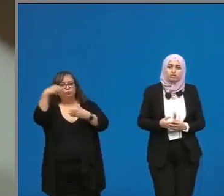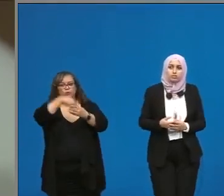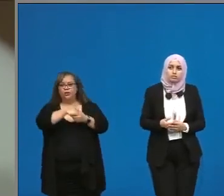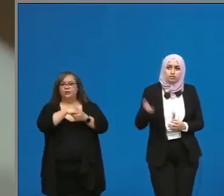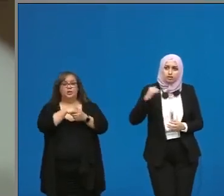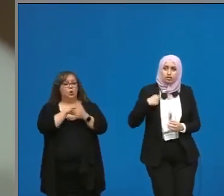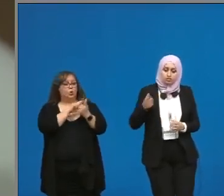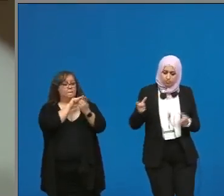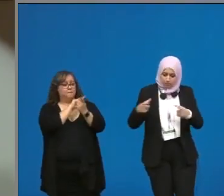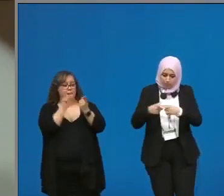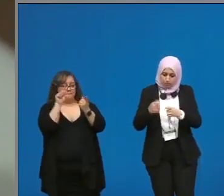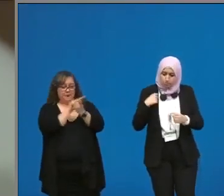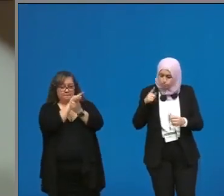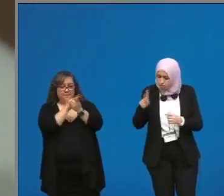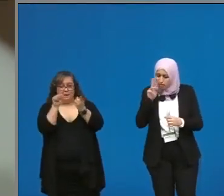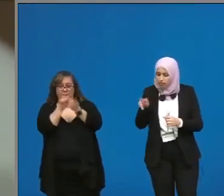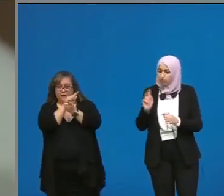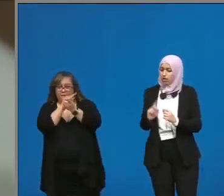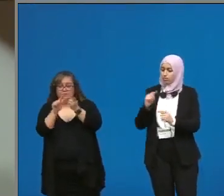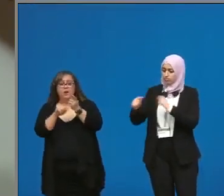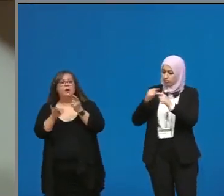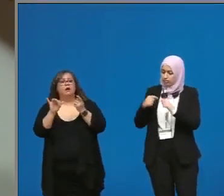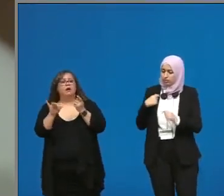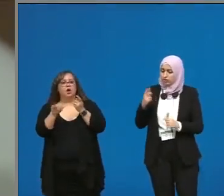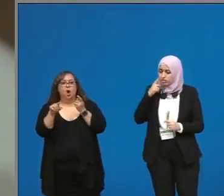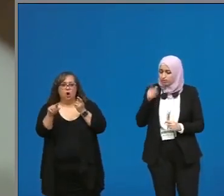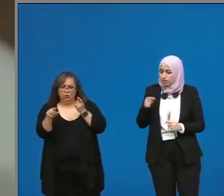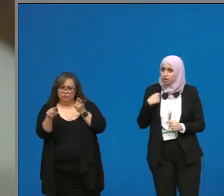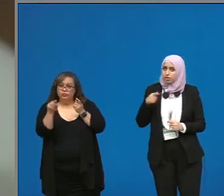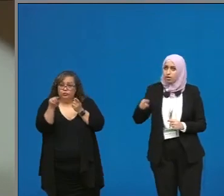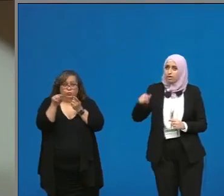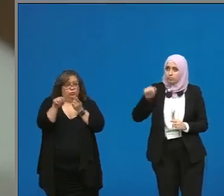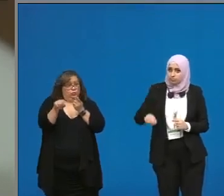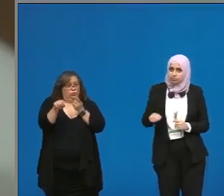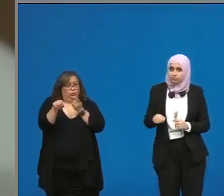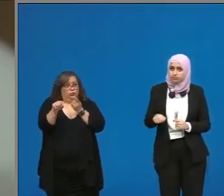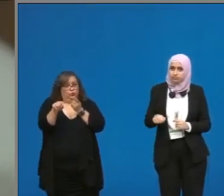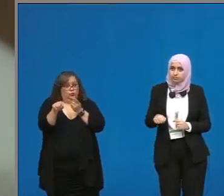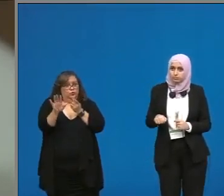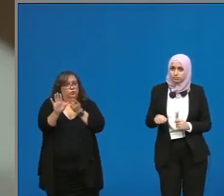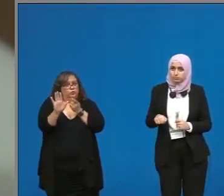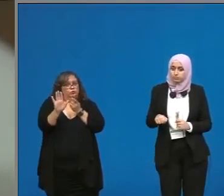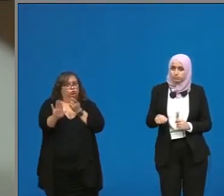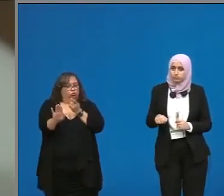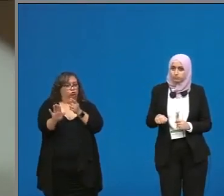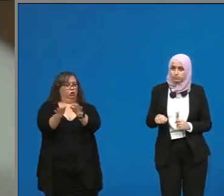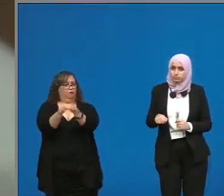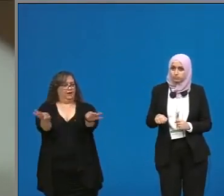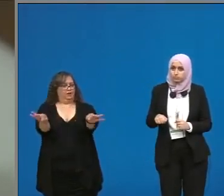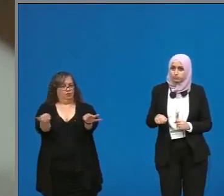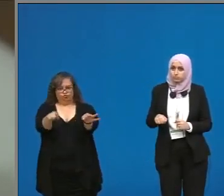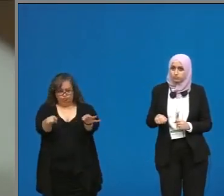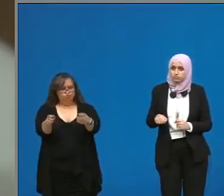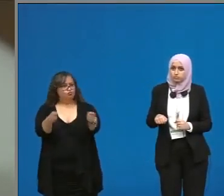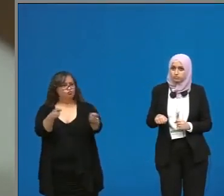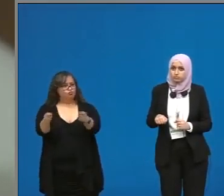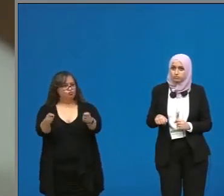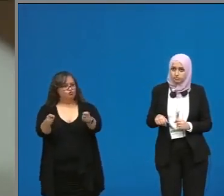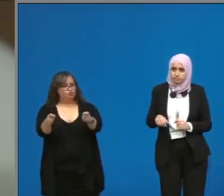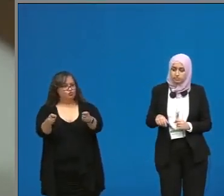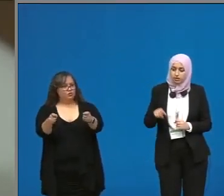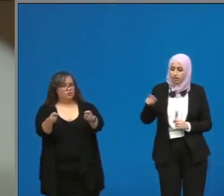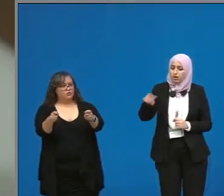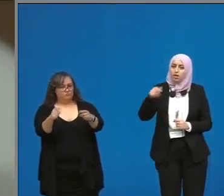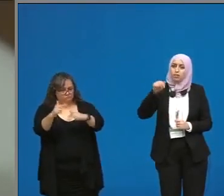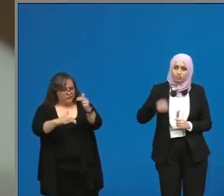we discovered that they want to control the language as it's their own language. It should be built the way they want it to